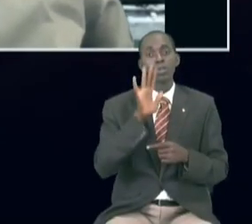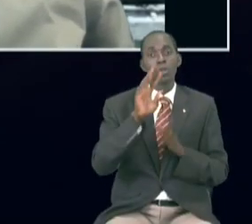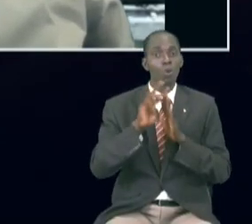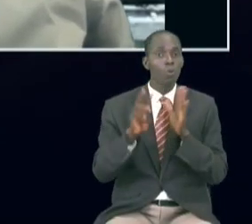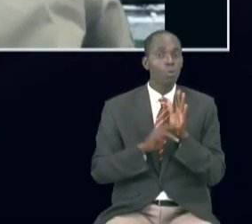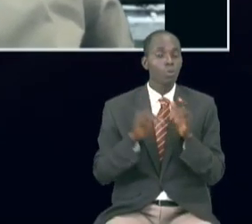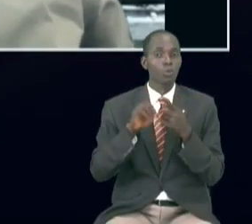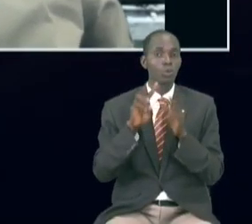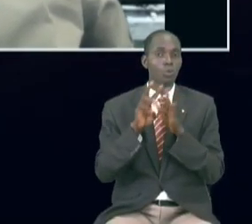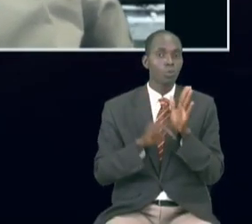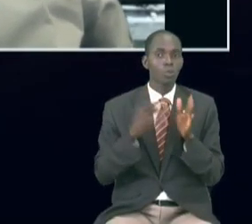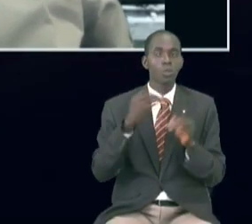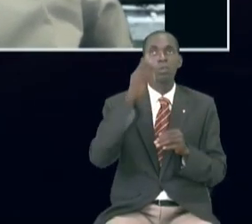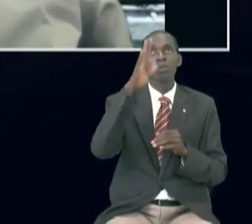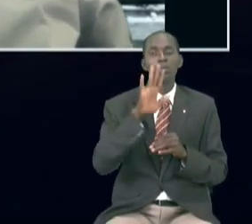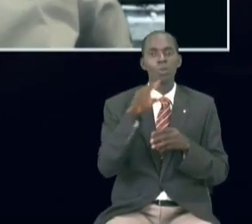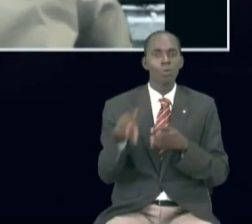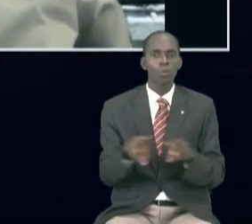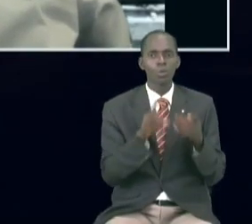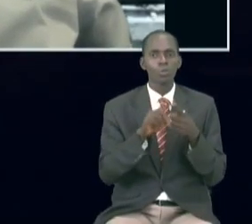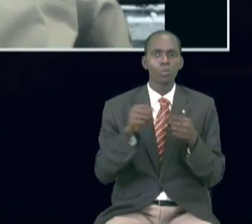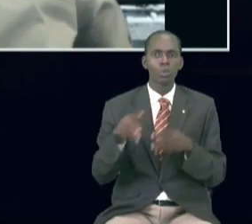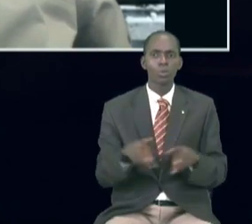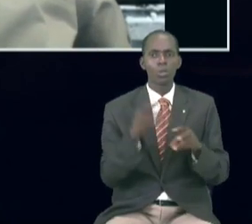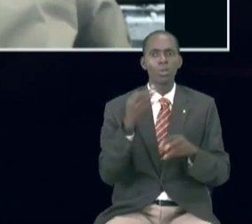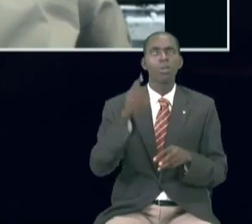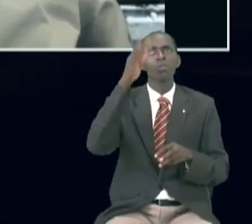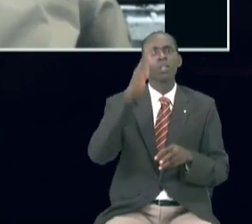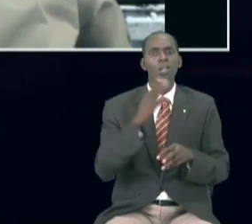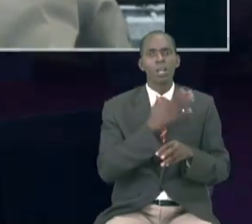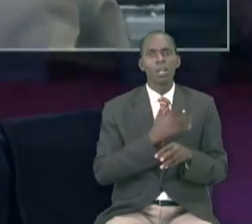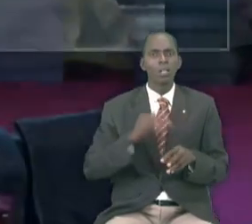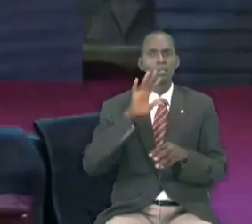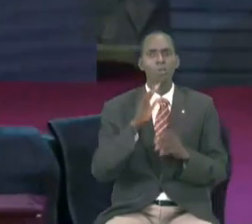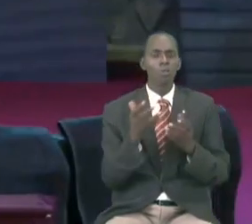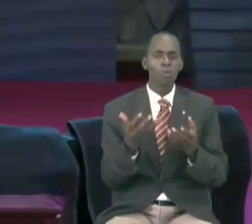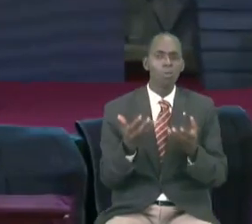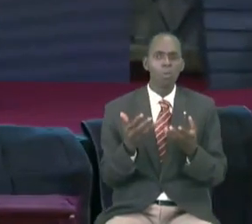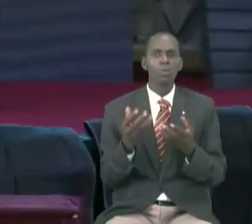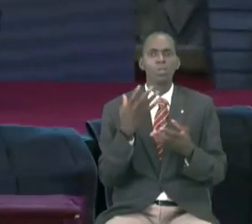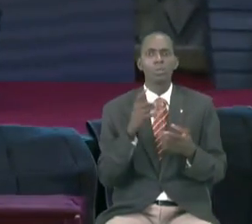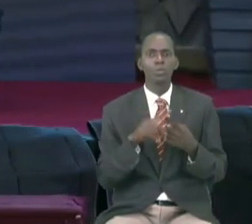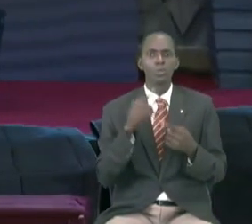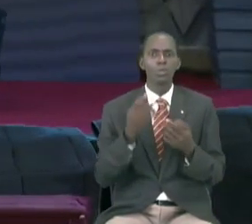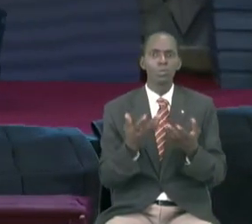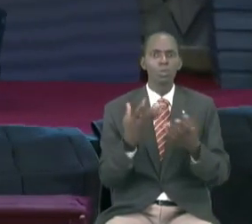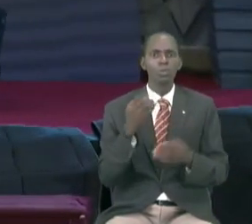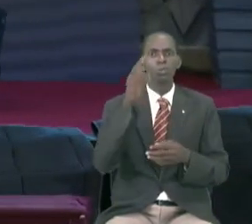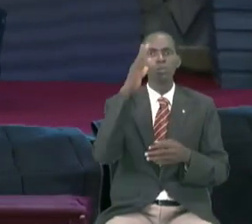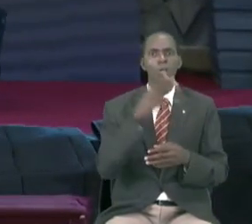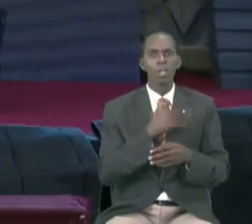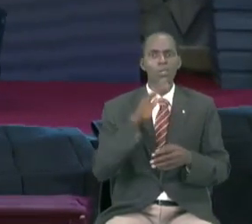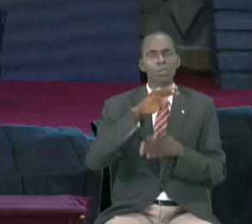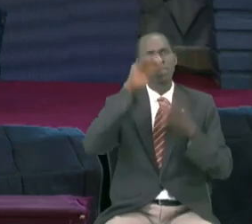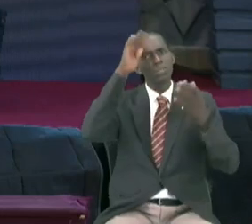and your expectation to the expectation of God, and the mercy of your heart to the mercy of his heart, that we're in